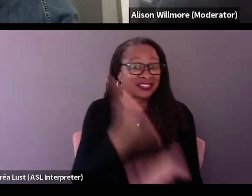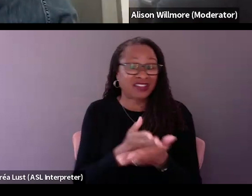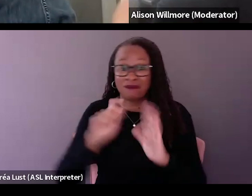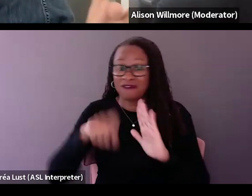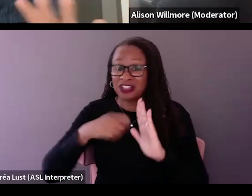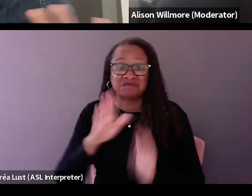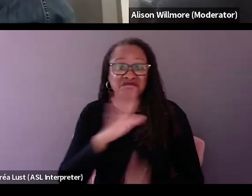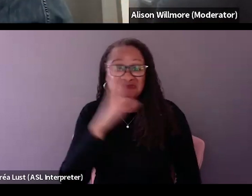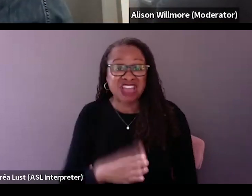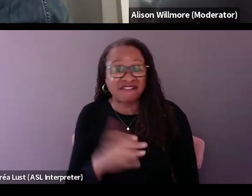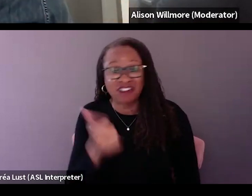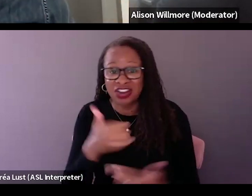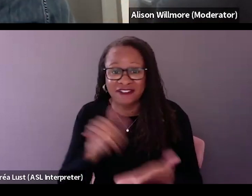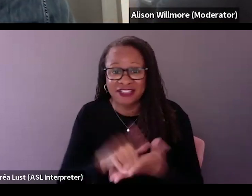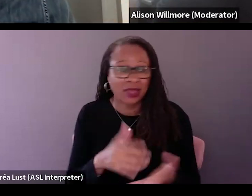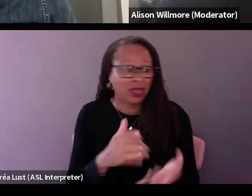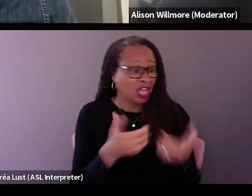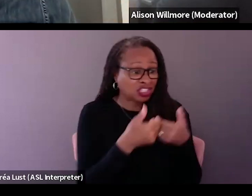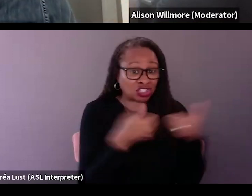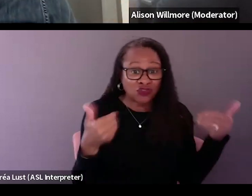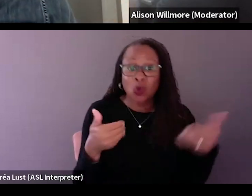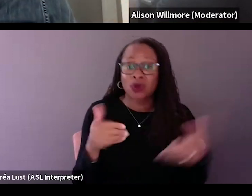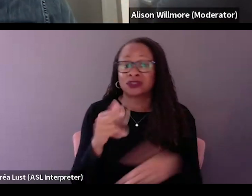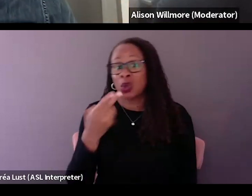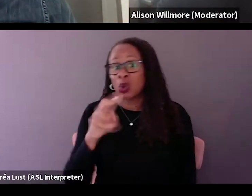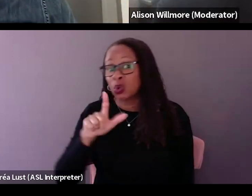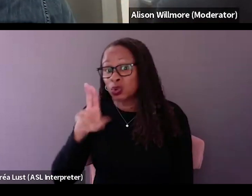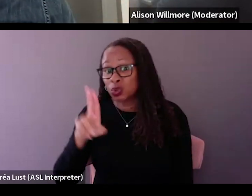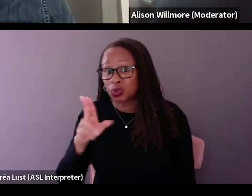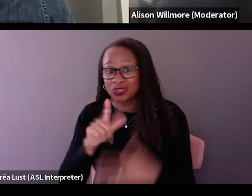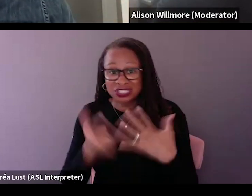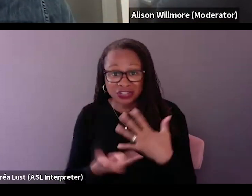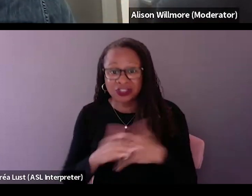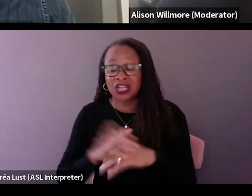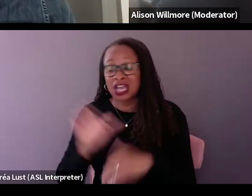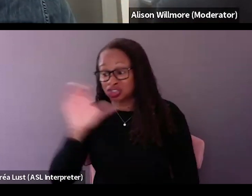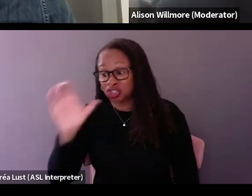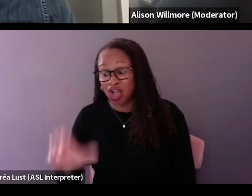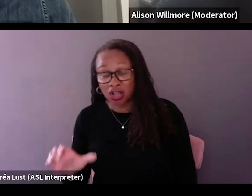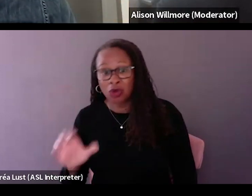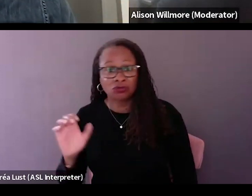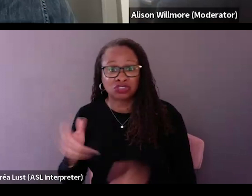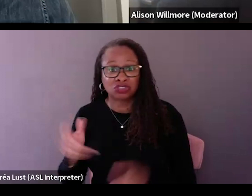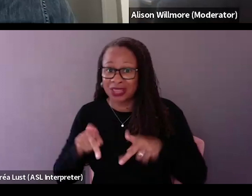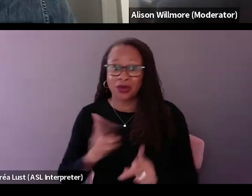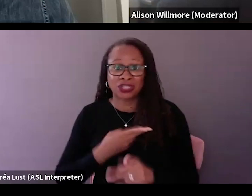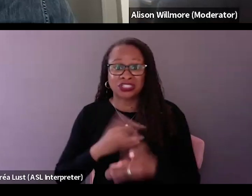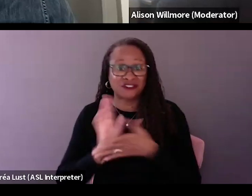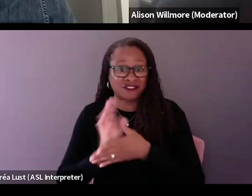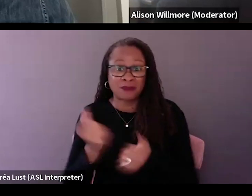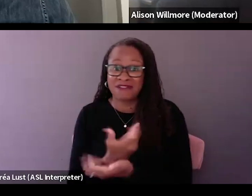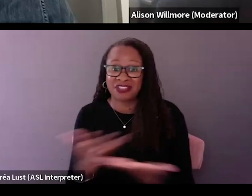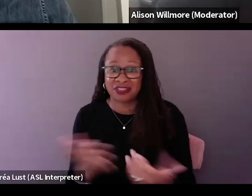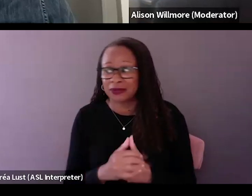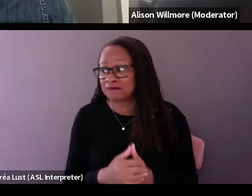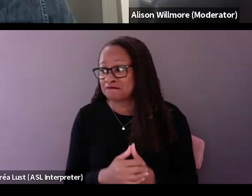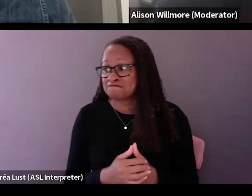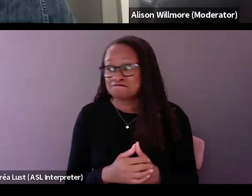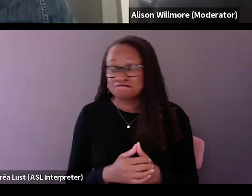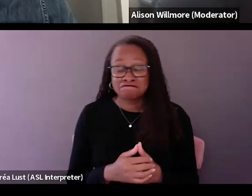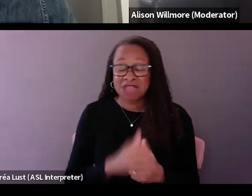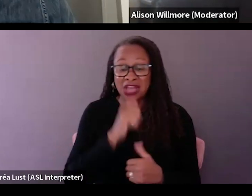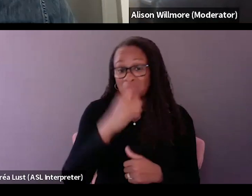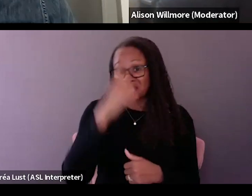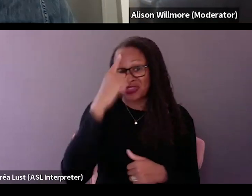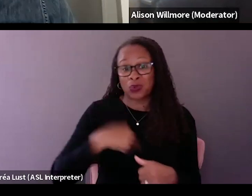series, Chicago, she allowed us to film it all. And, I don't think we could have asked for a better third